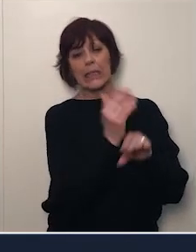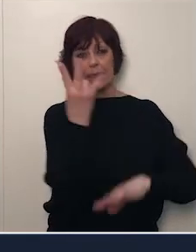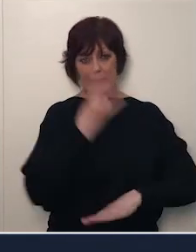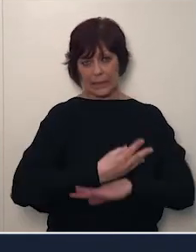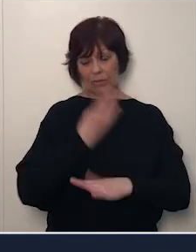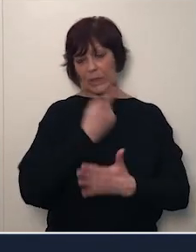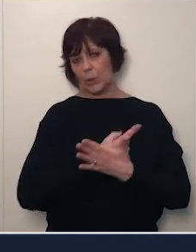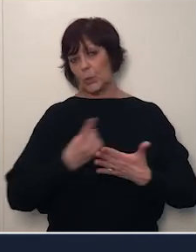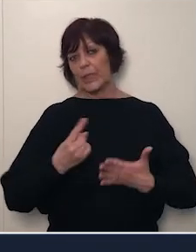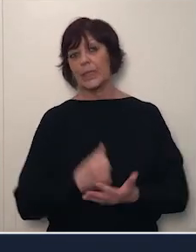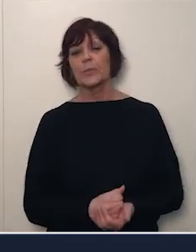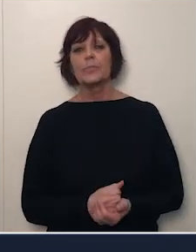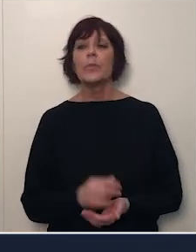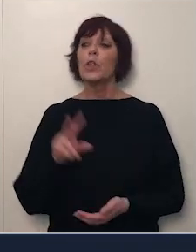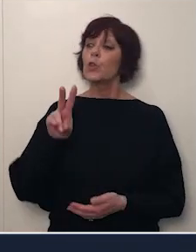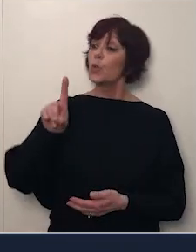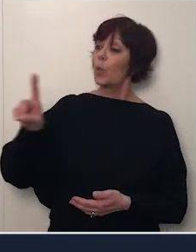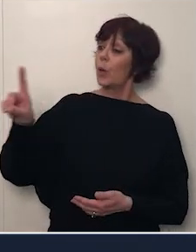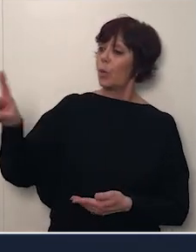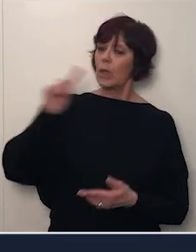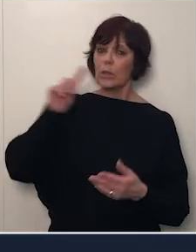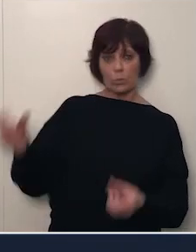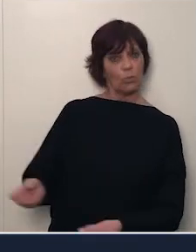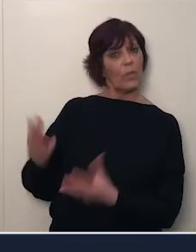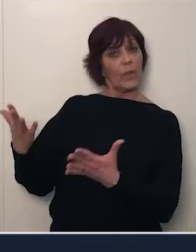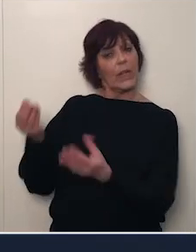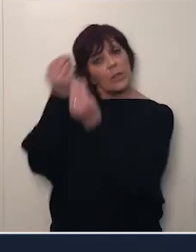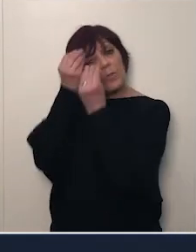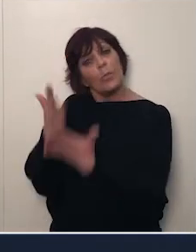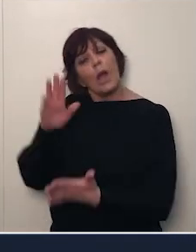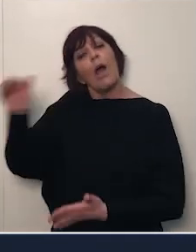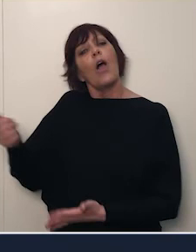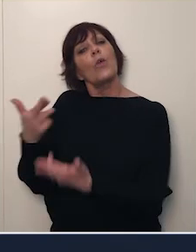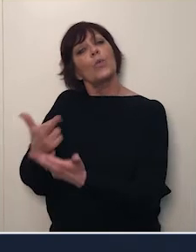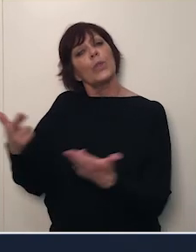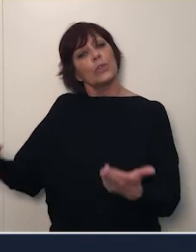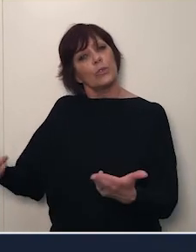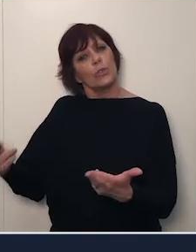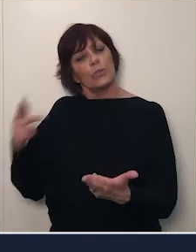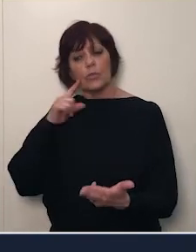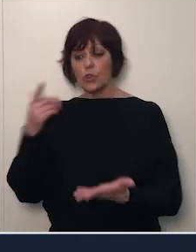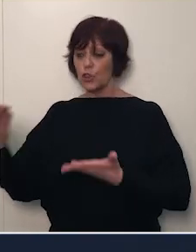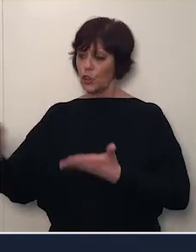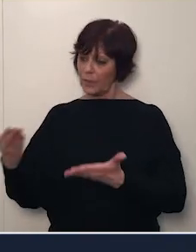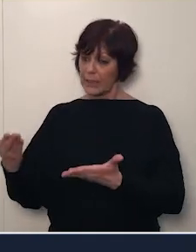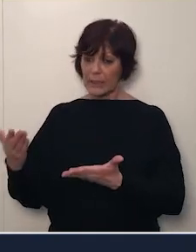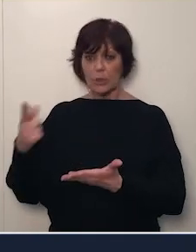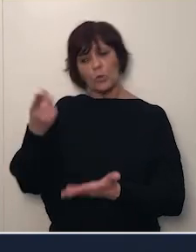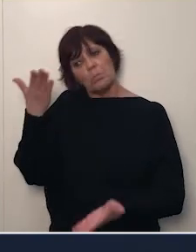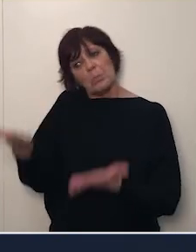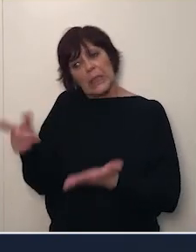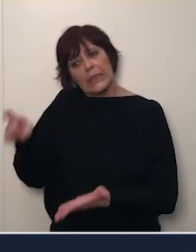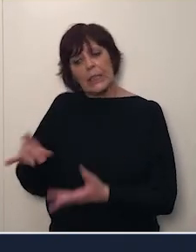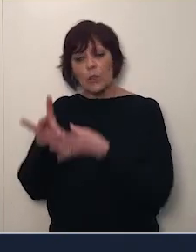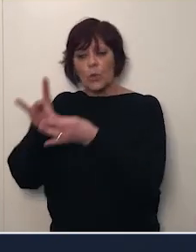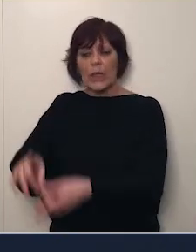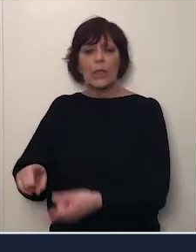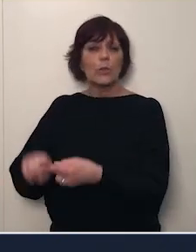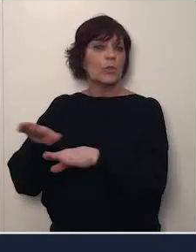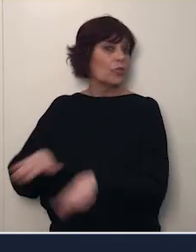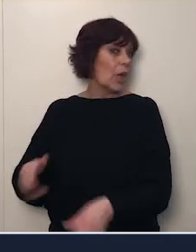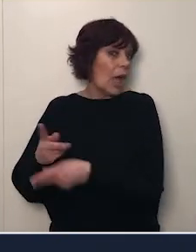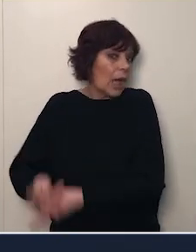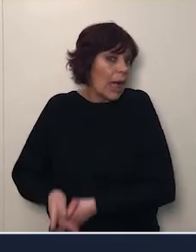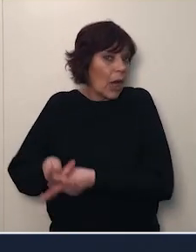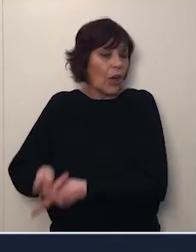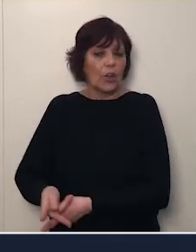to 10 p.m. 7 days a week. 211 can provide information on other resources or services